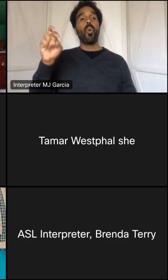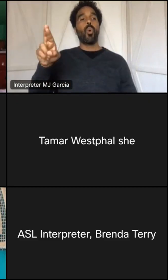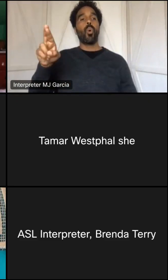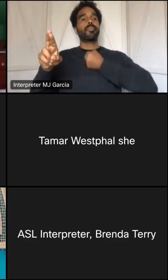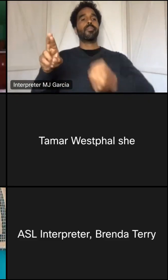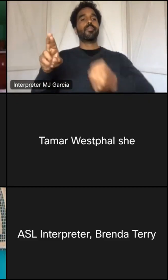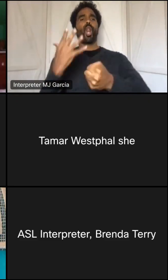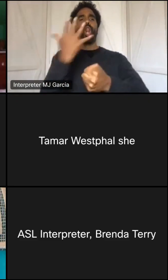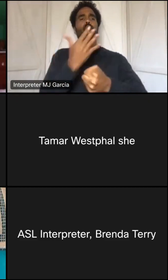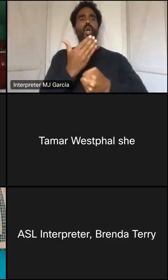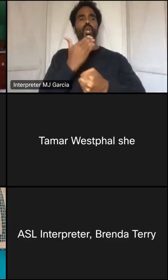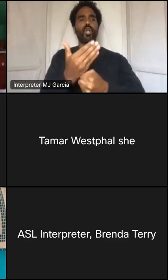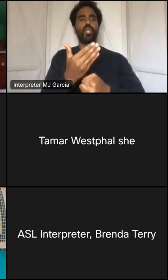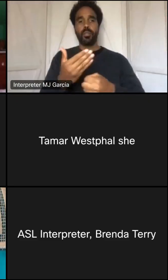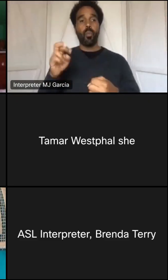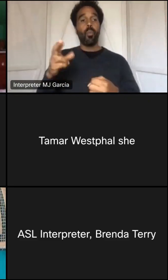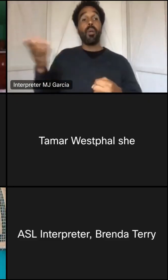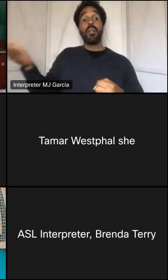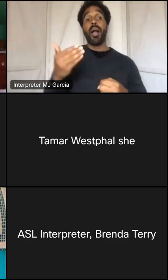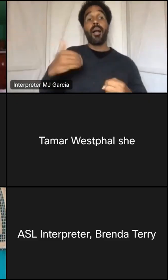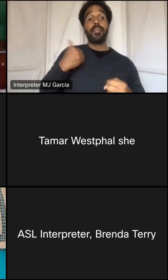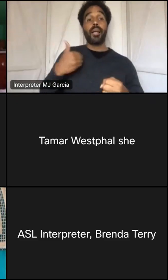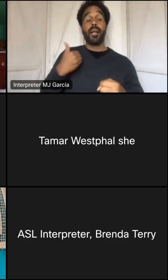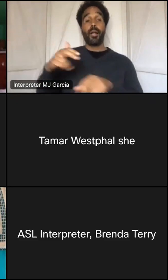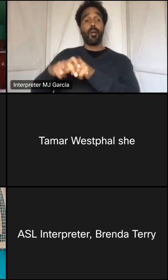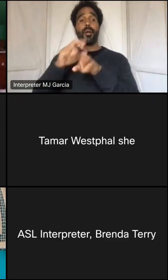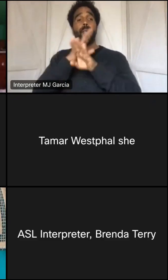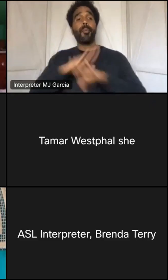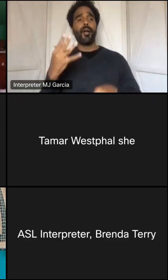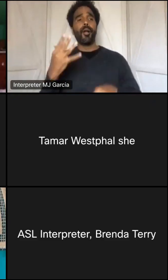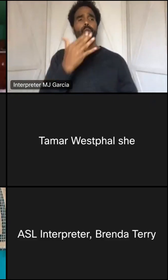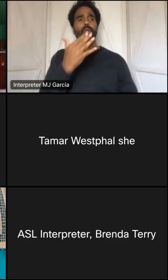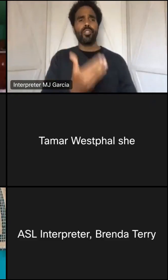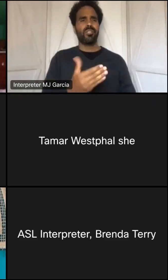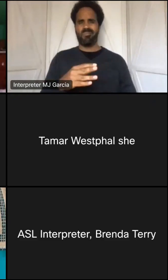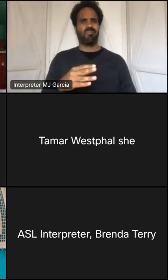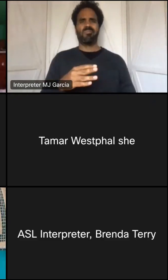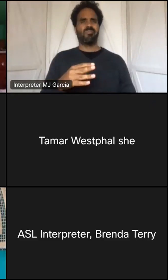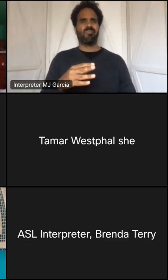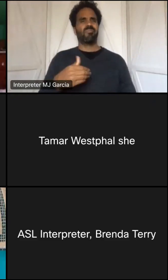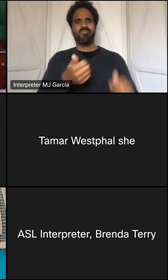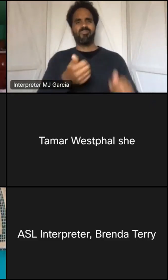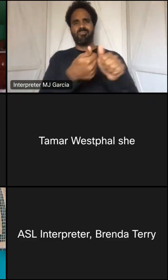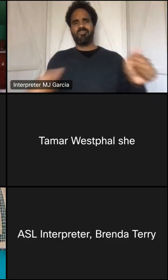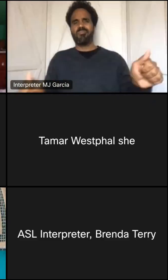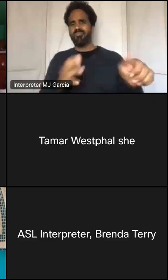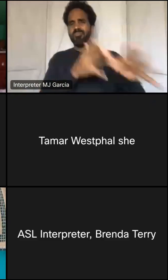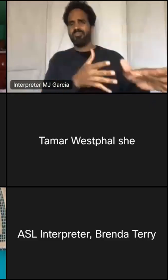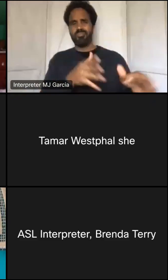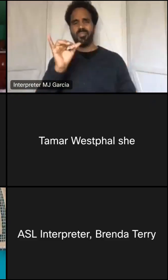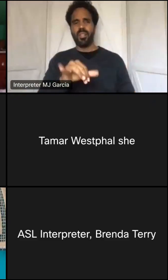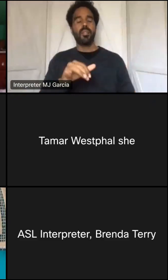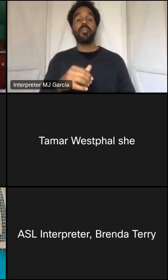or inviting other young people just to sit there for decoration. I find it to be difficult when people are looking